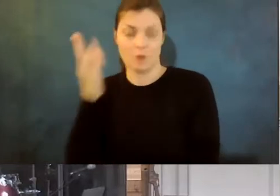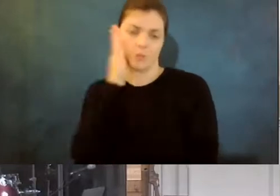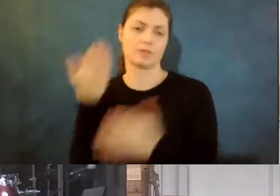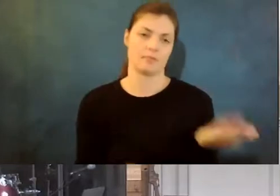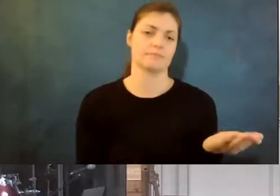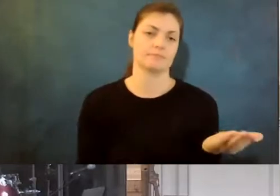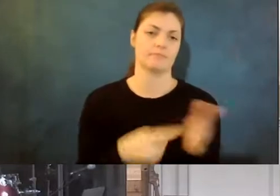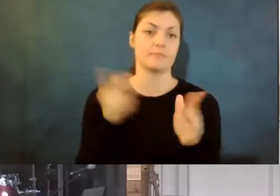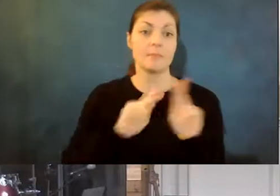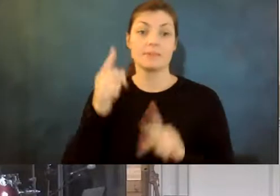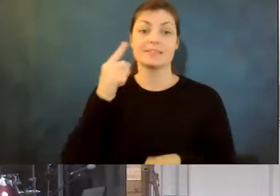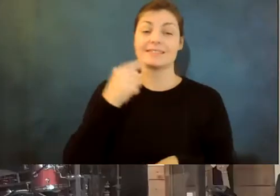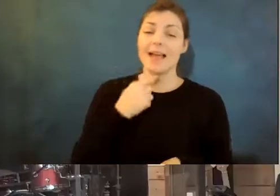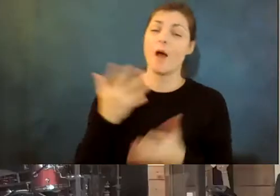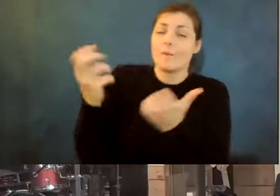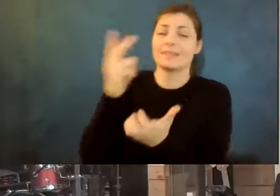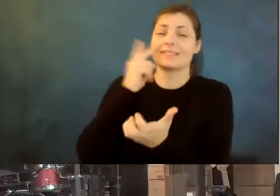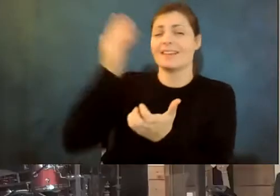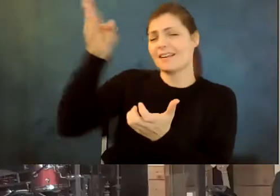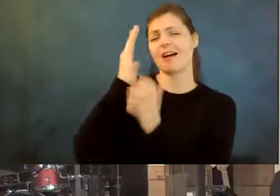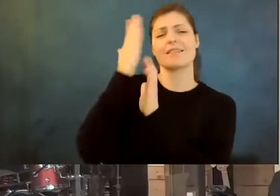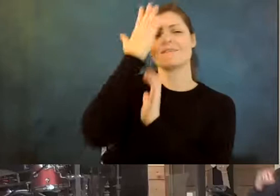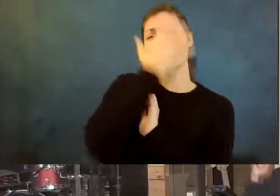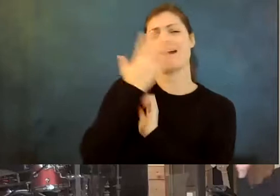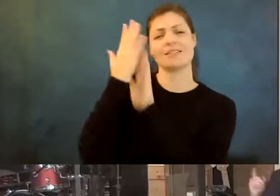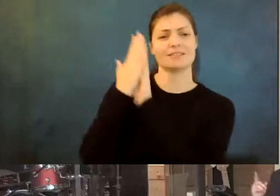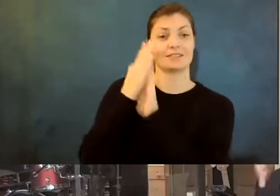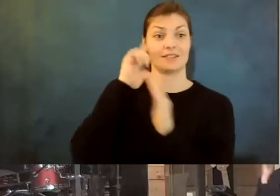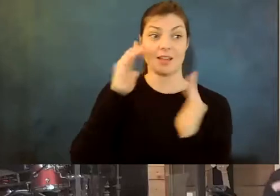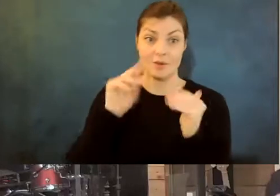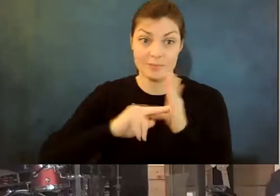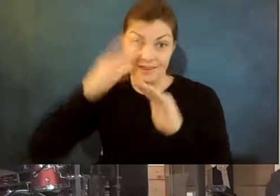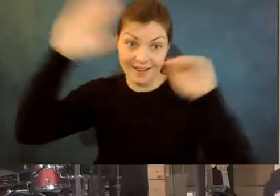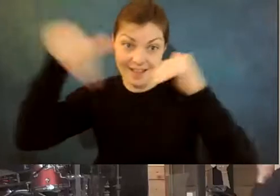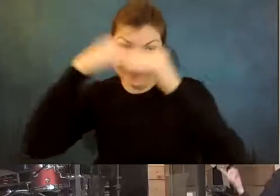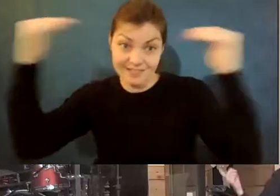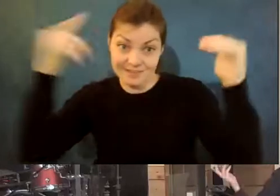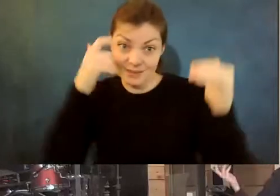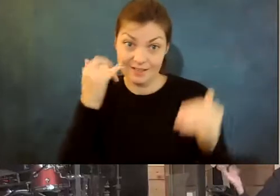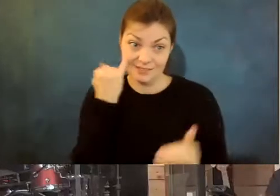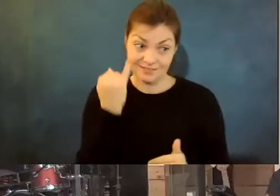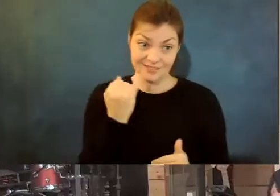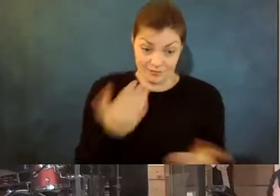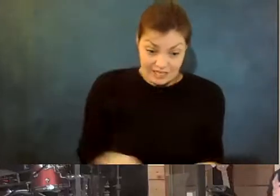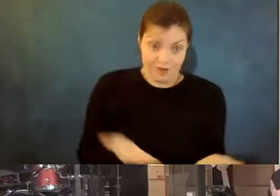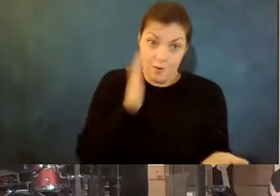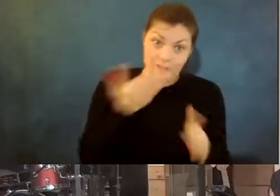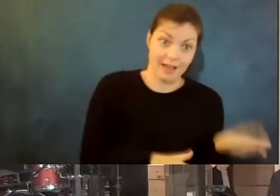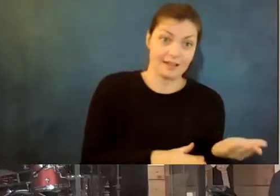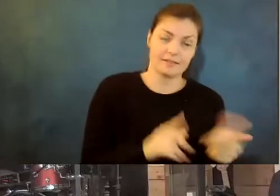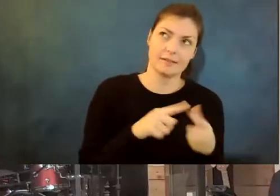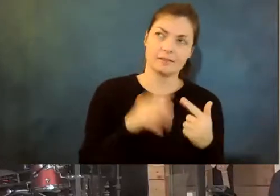Sometimes people say, I want to see God face to face. We sing these songs, seeing God face to face. I hope you're talking about heaven because you'll be dead. Then you'll be in heaven, I guess. But it's the only